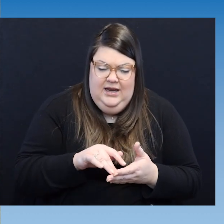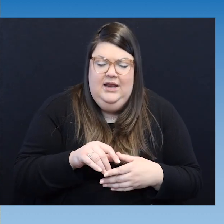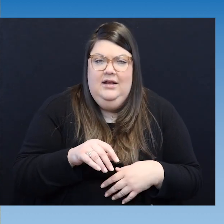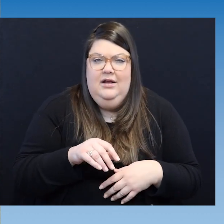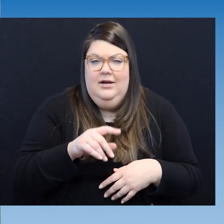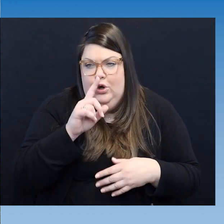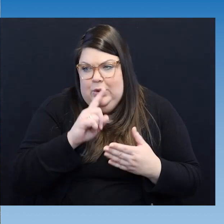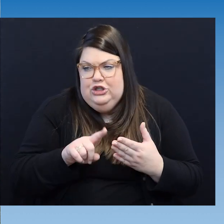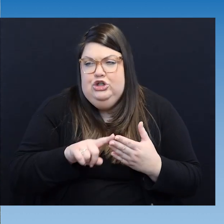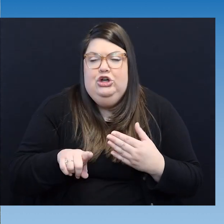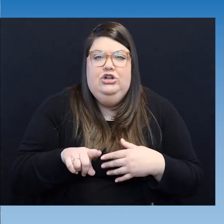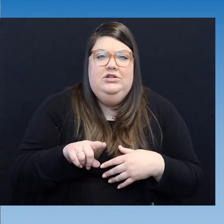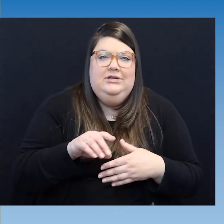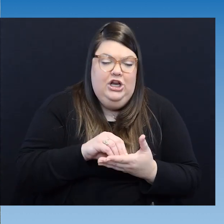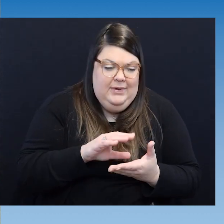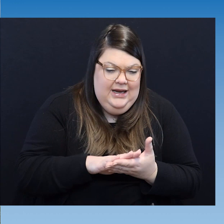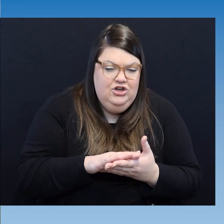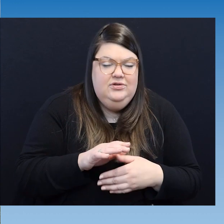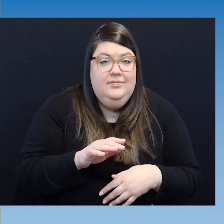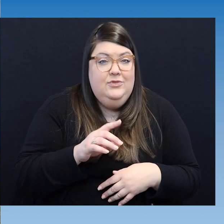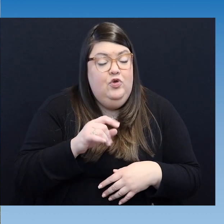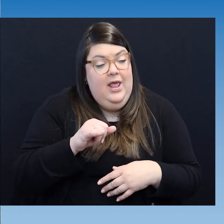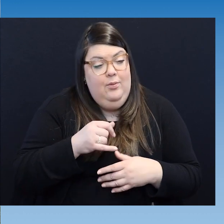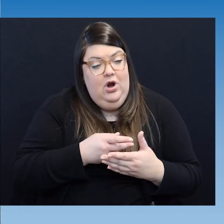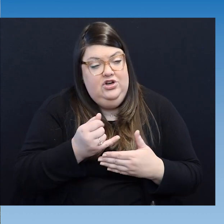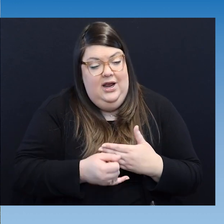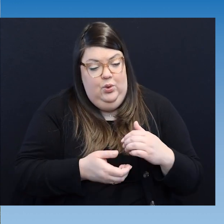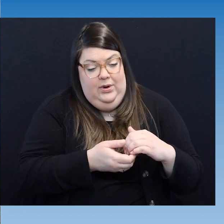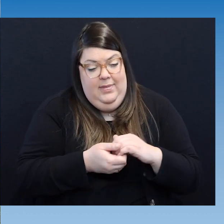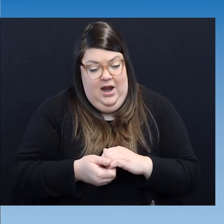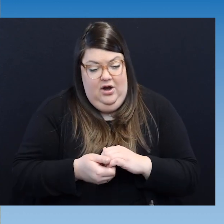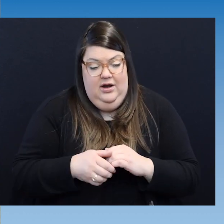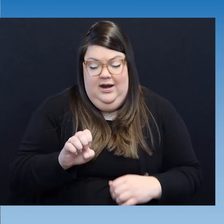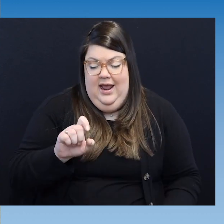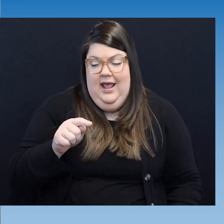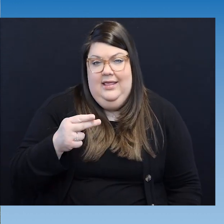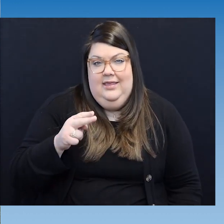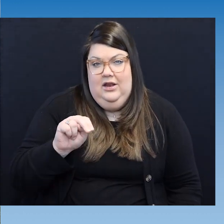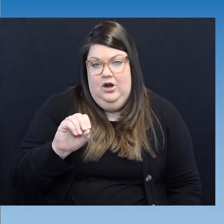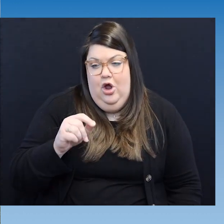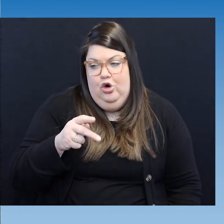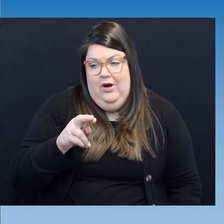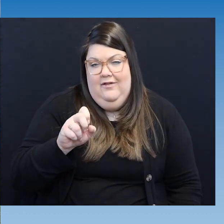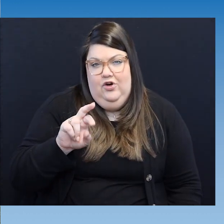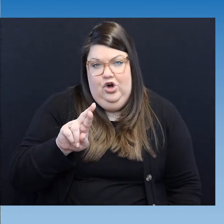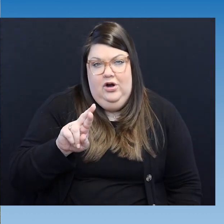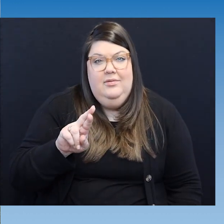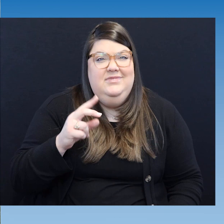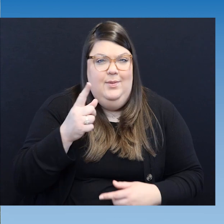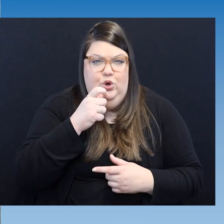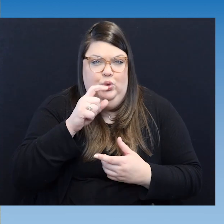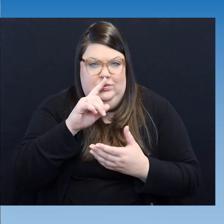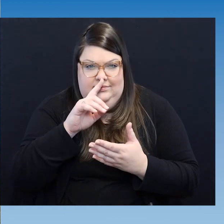documentation. And so for that project, we paired an ethnographer, someone who studies culture, someone who